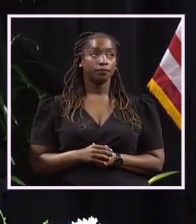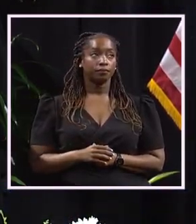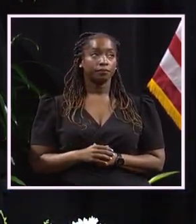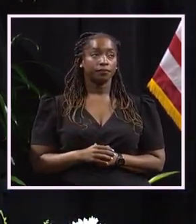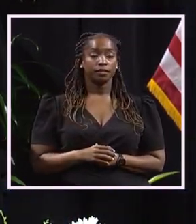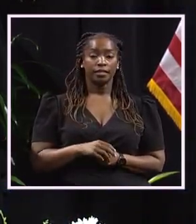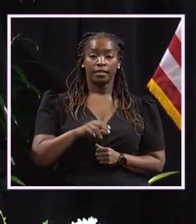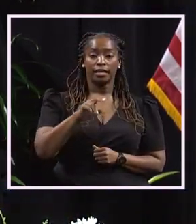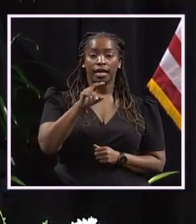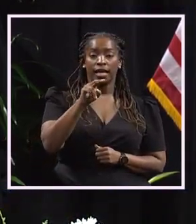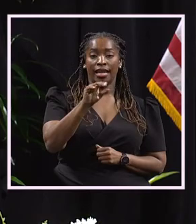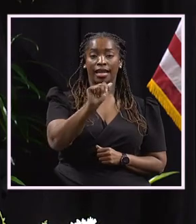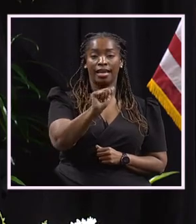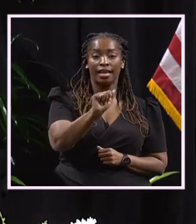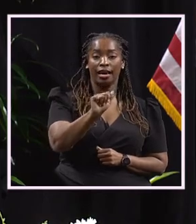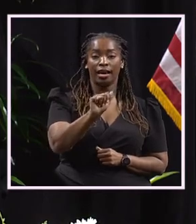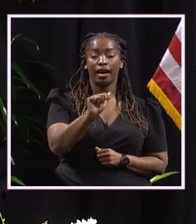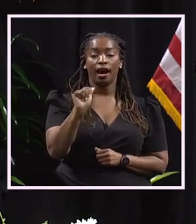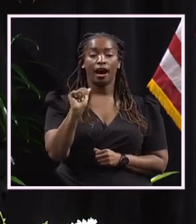Nita Ahmed.